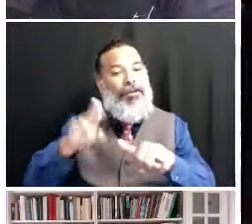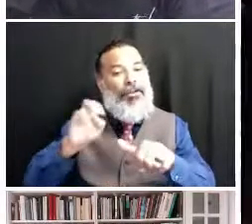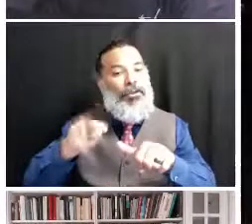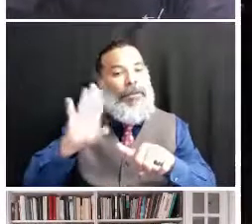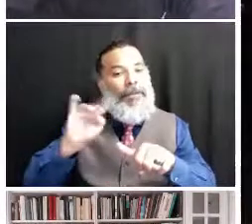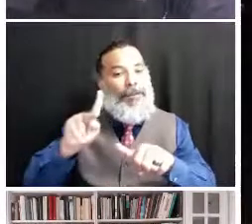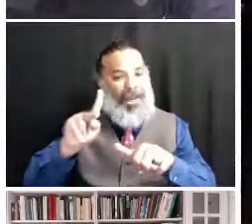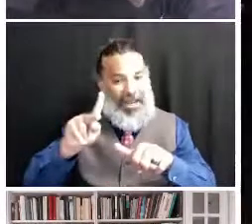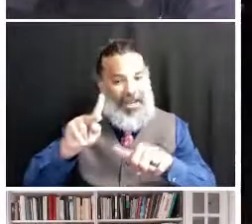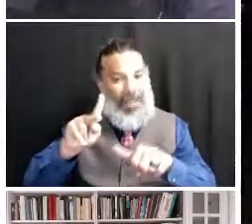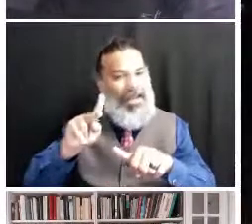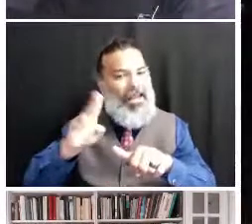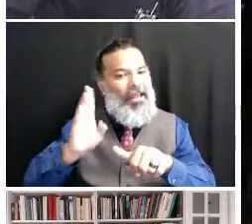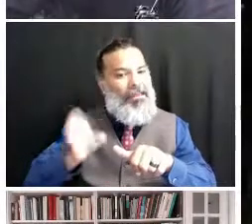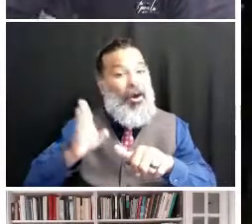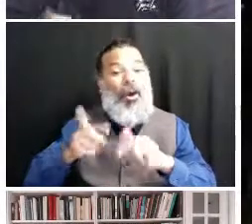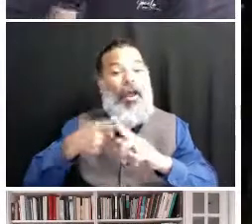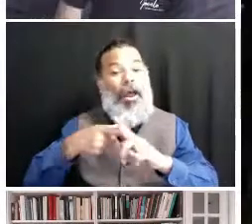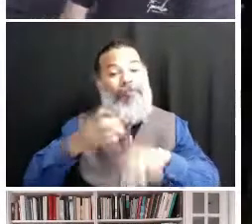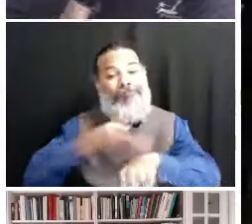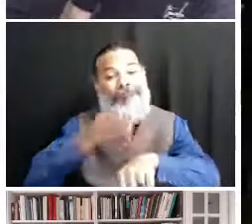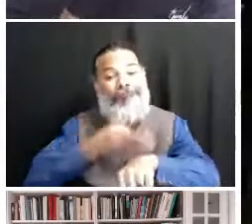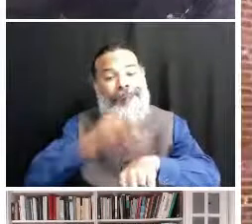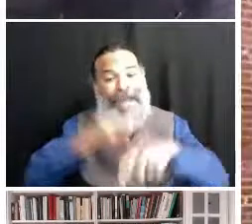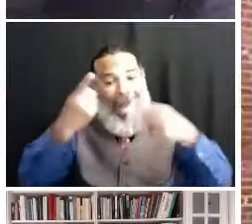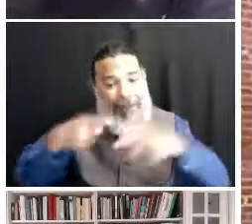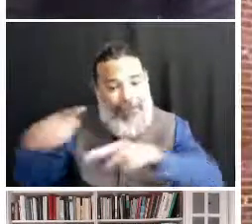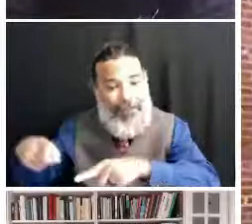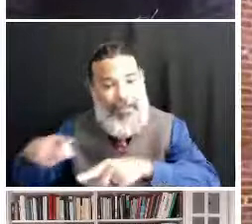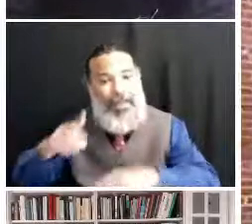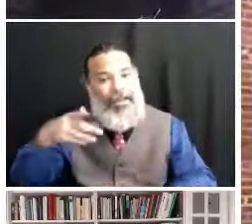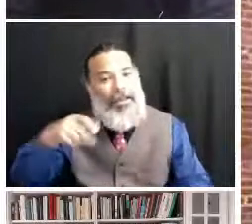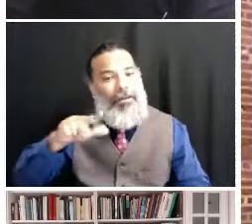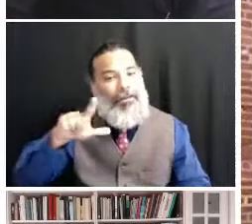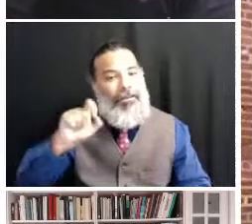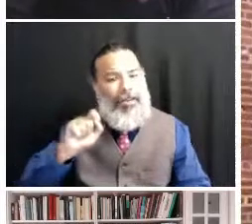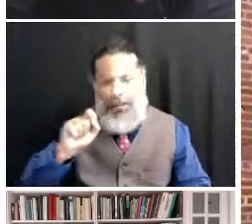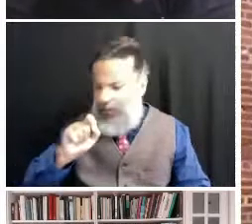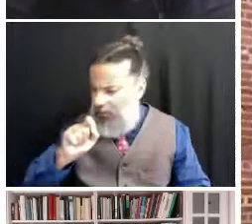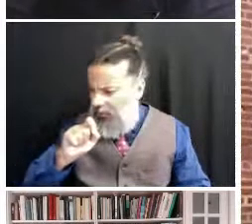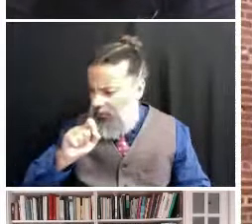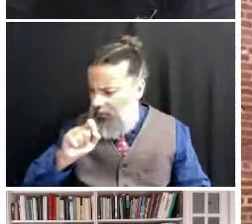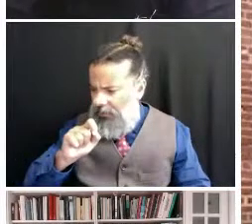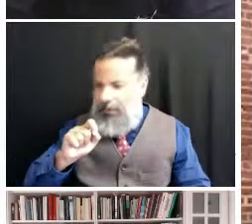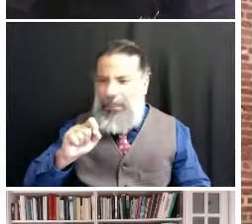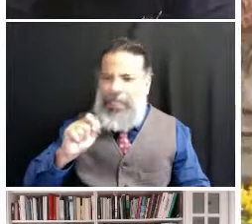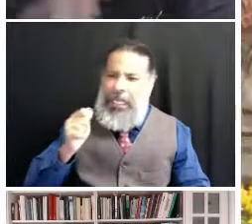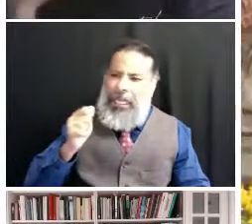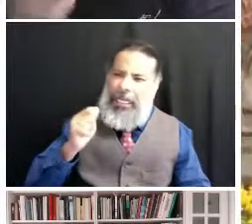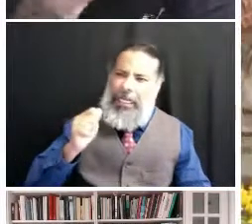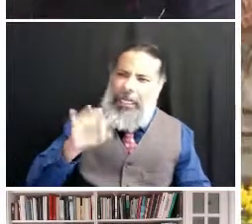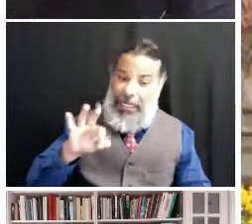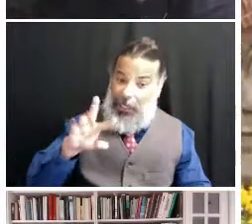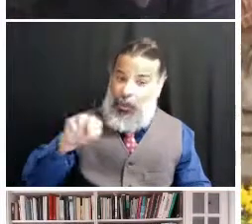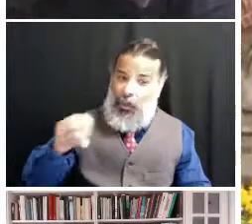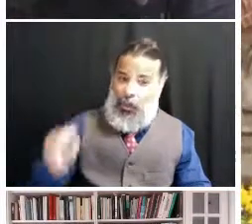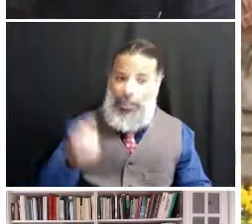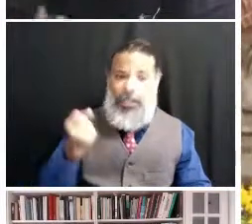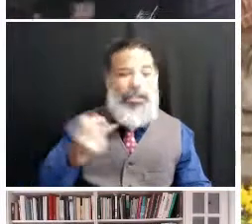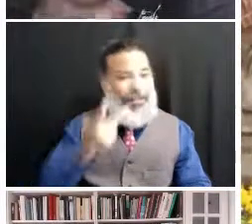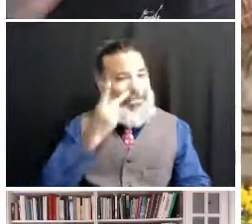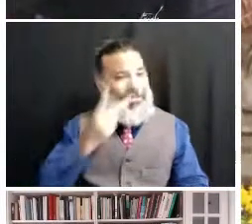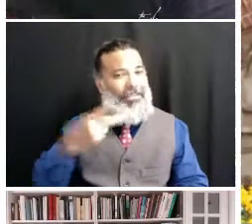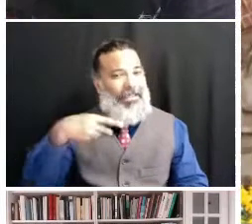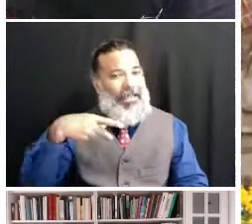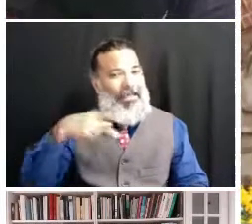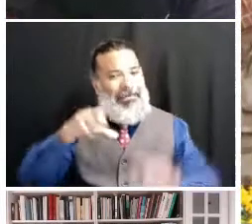Baltimore, and when the renovations were being completed at the Peale in the early 1930s, you see this pediment